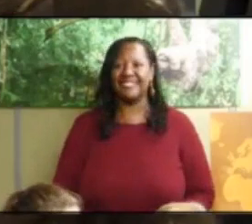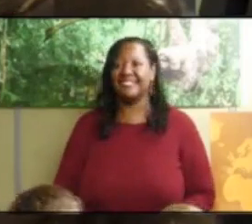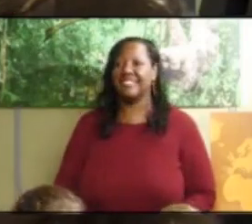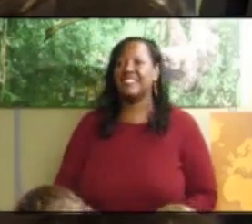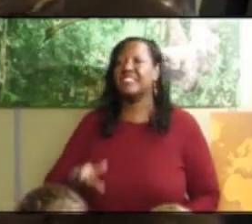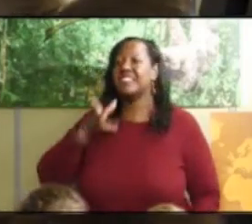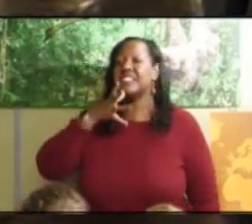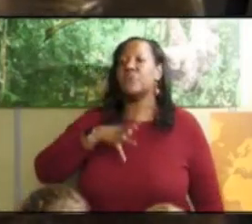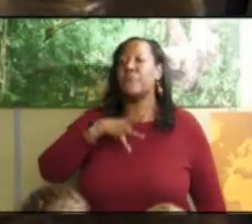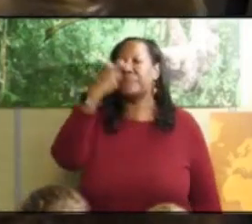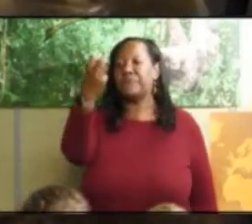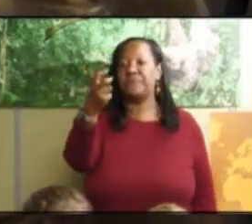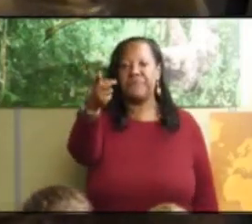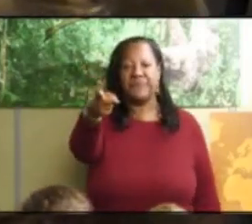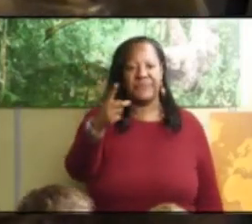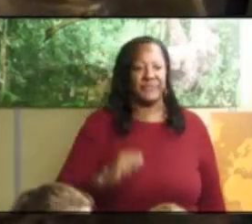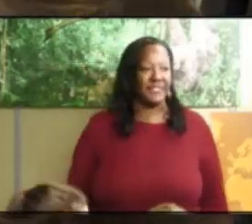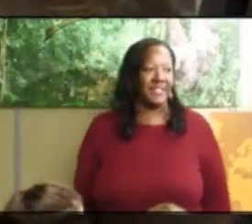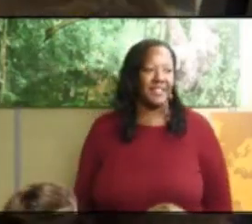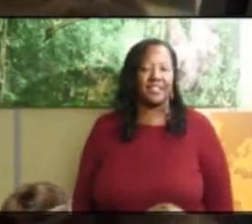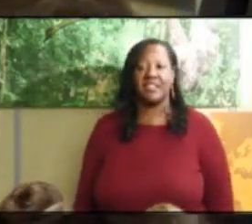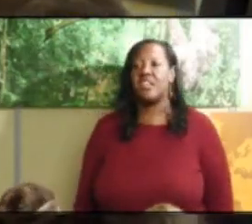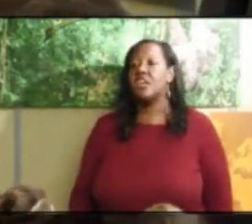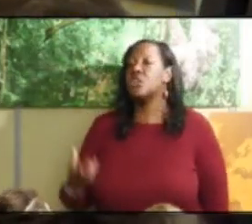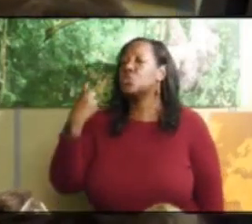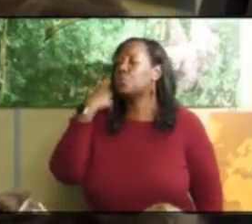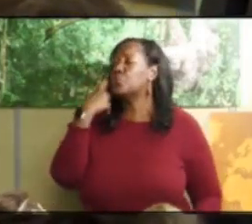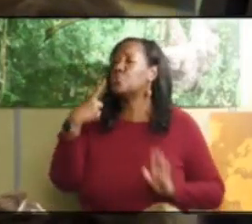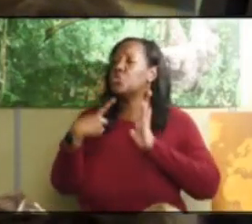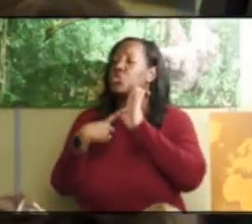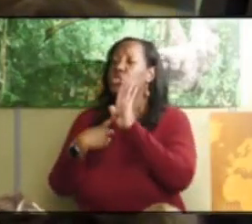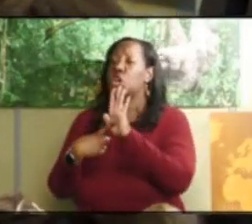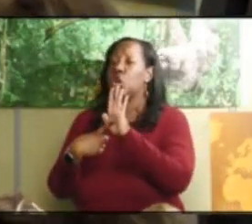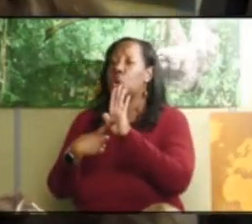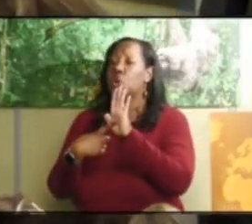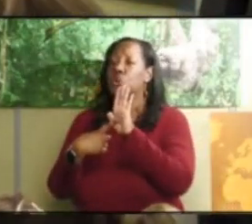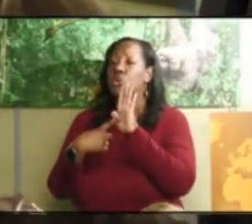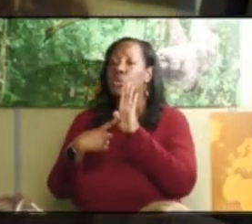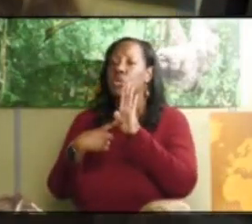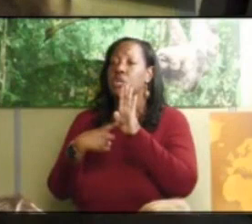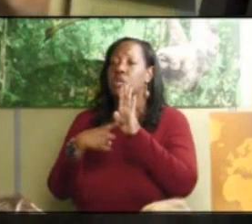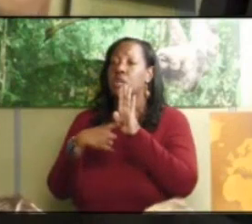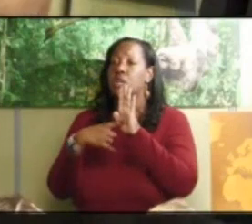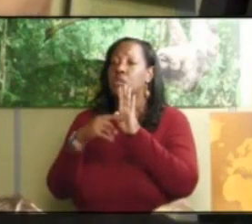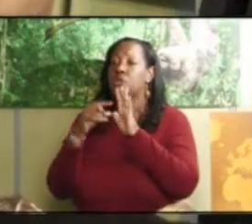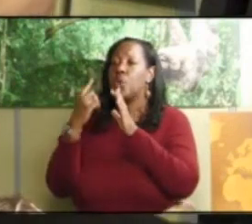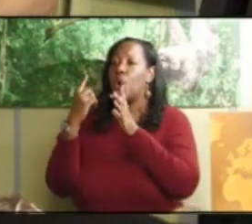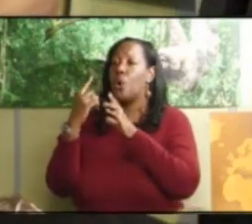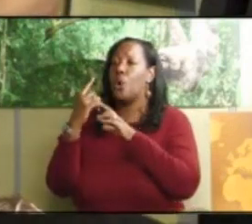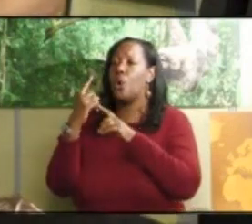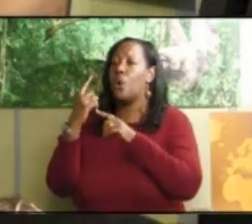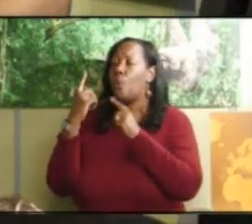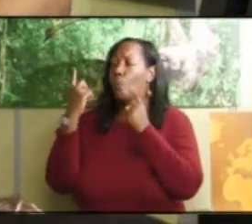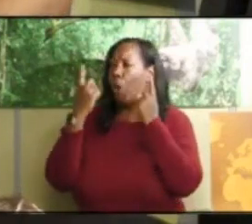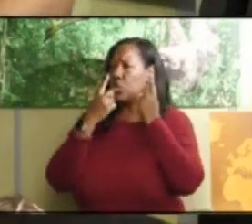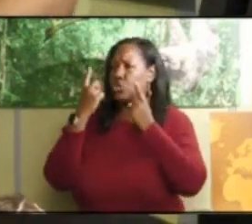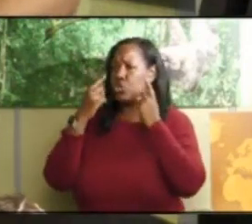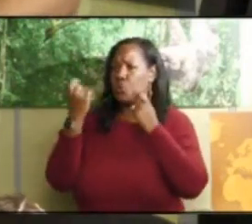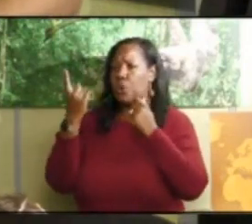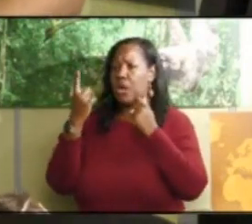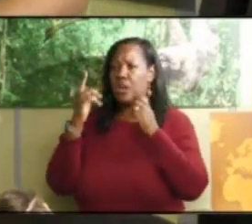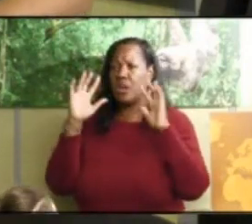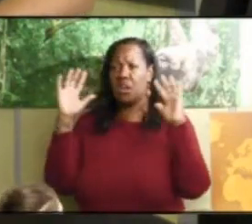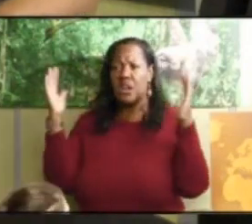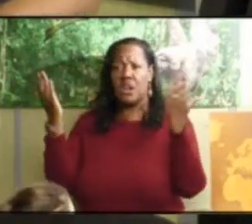So in the exhibit you just showed, the objects of wonder, were those ammonites, were